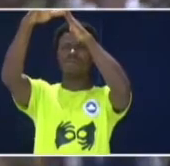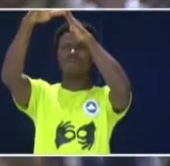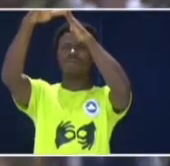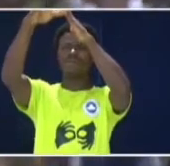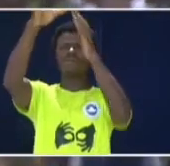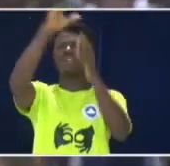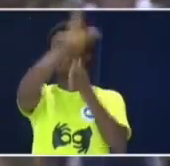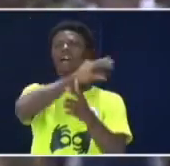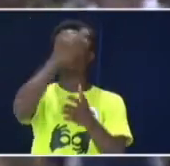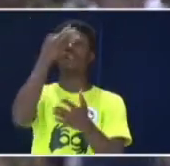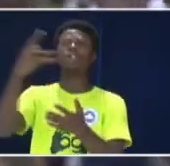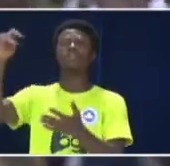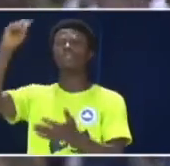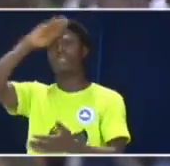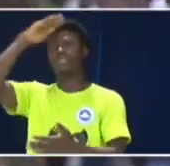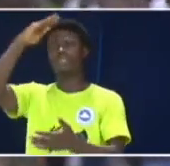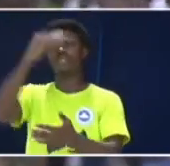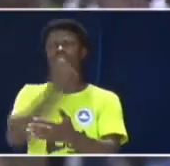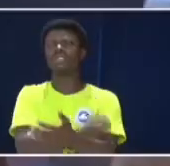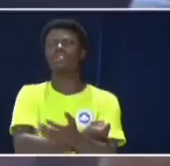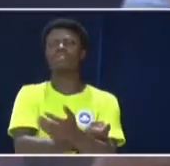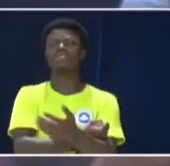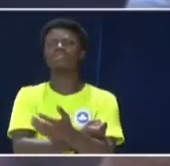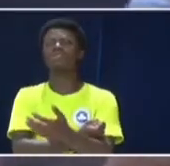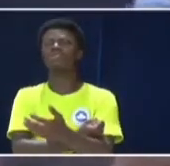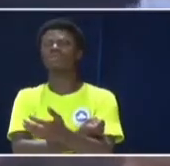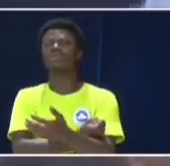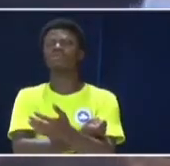And of the Son, ati ti omo,